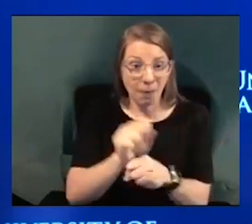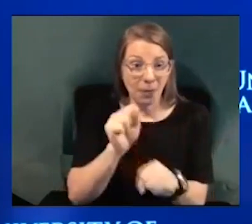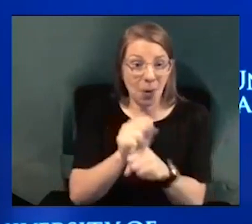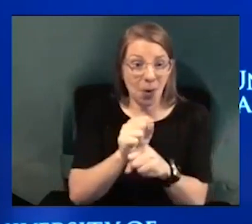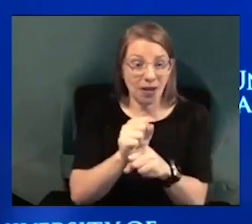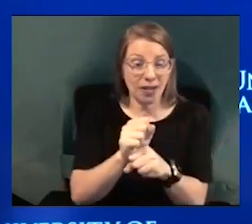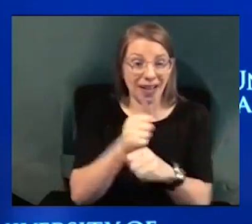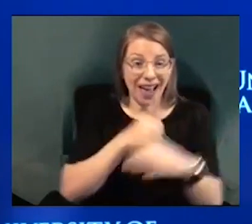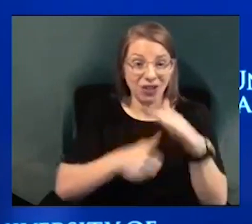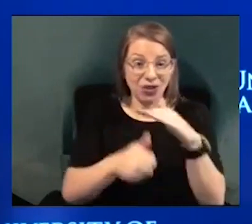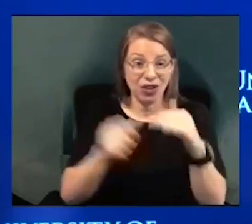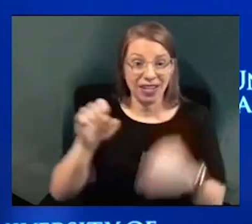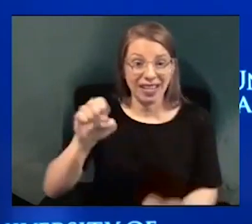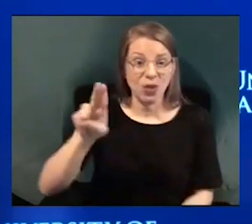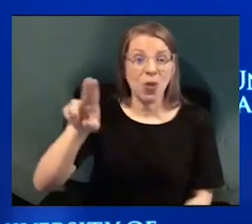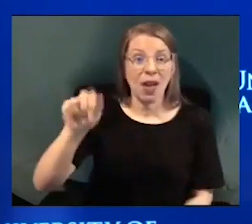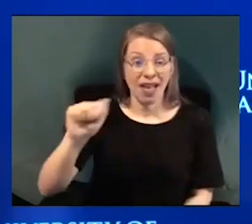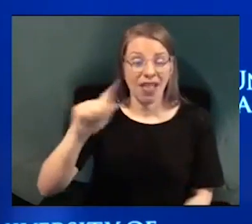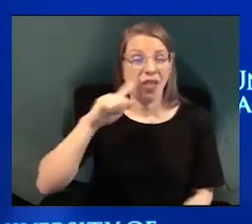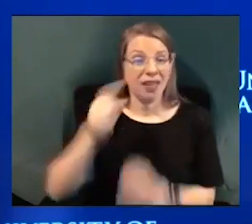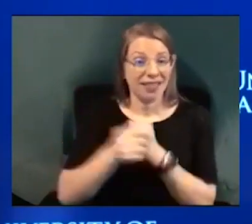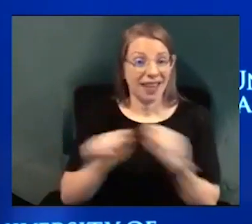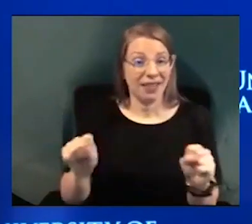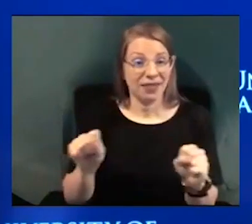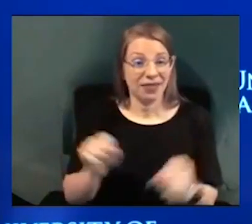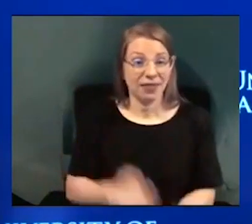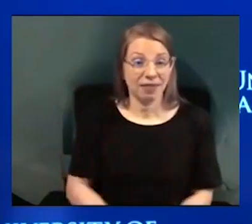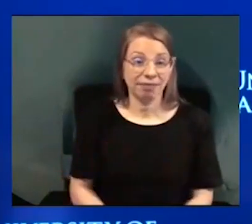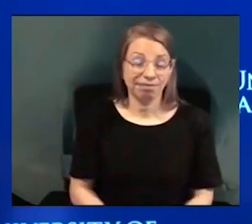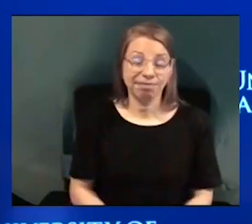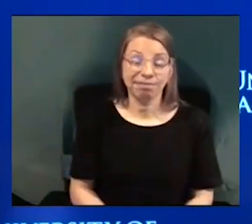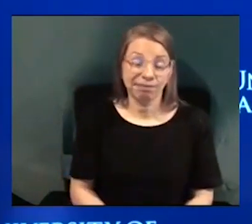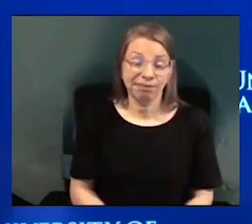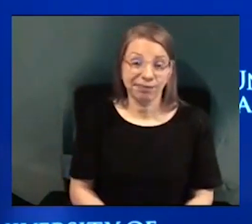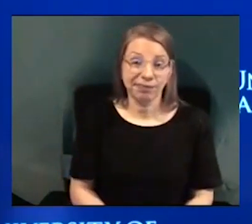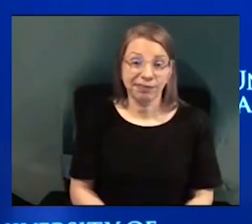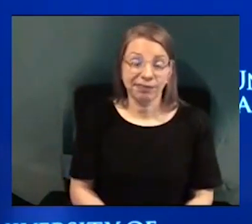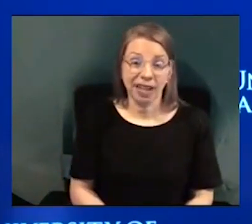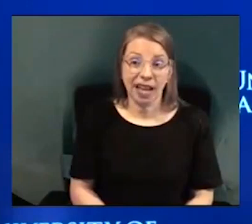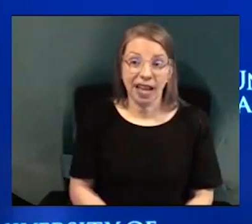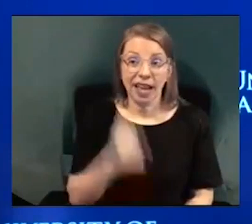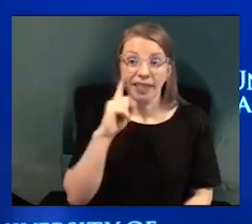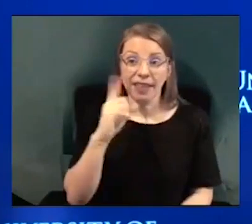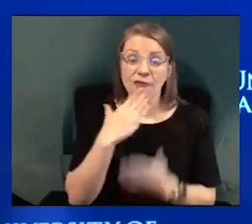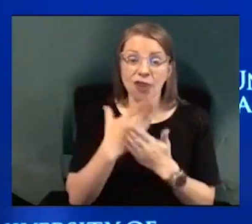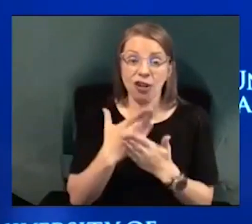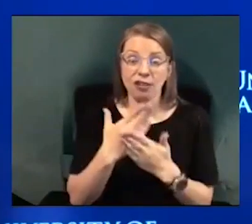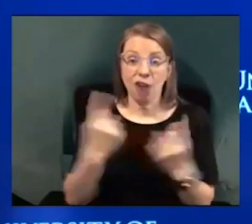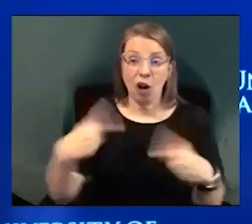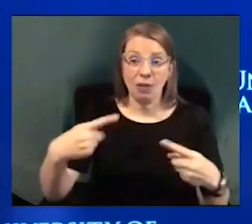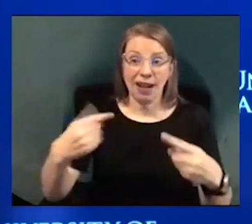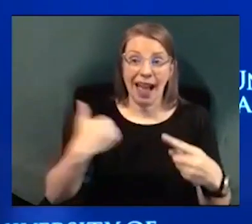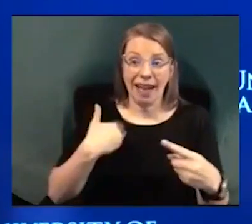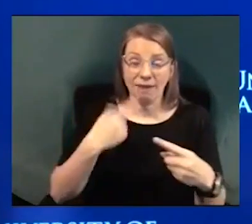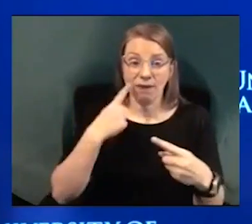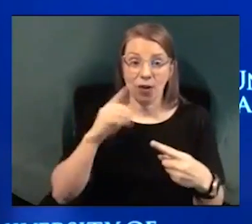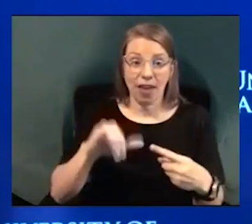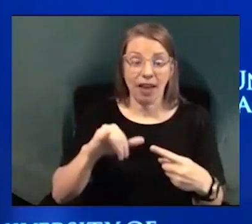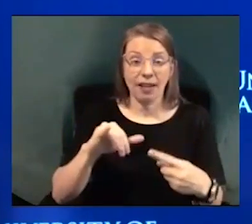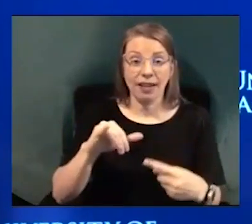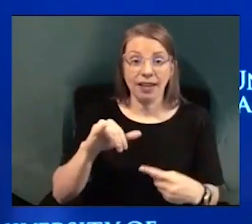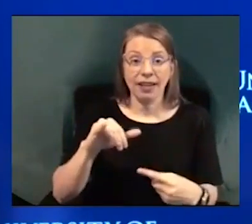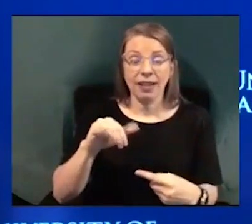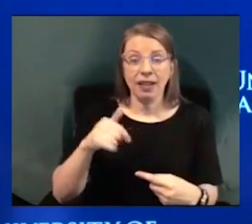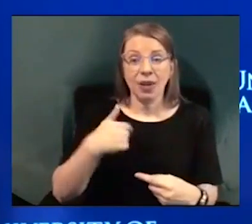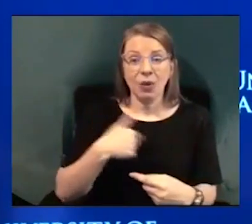EUA because they believe that was safe. And I think you can make a really cogent and very good argument for that. Yeah. We've been reluctant without FDA authorization, but